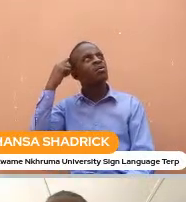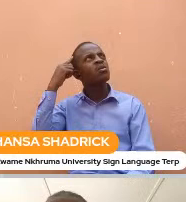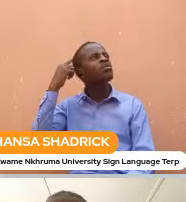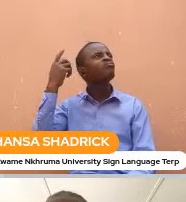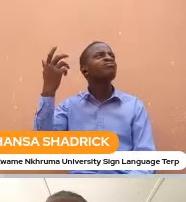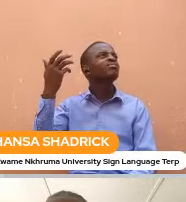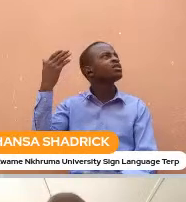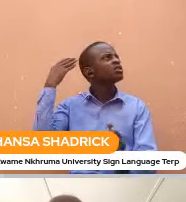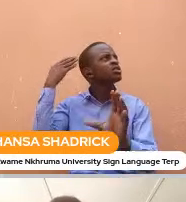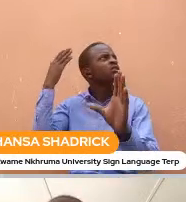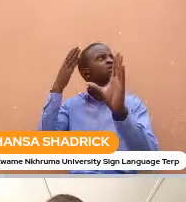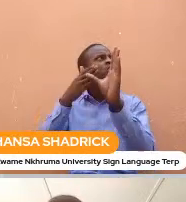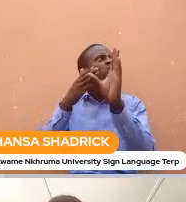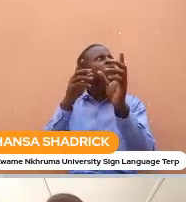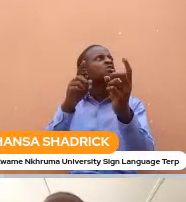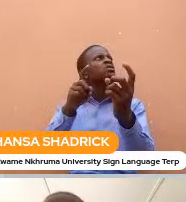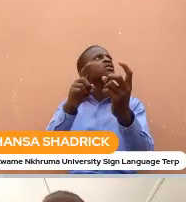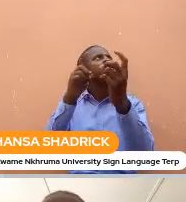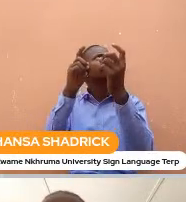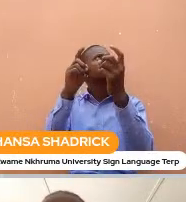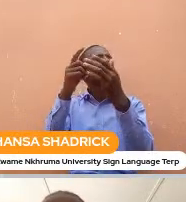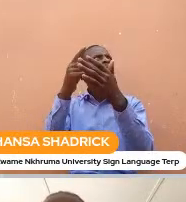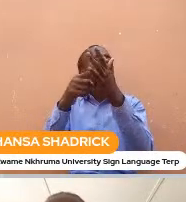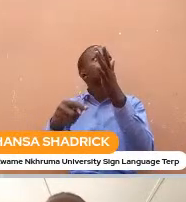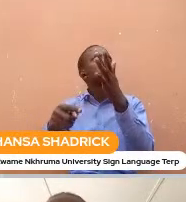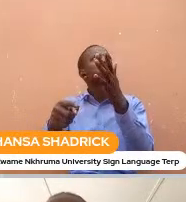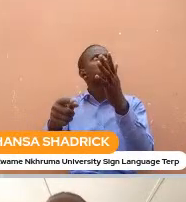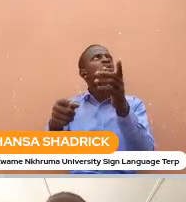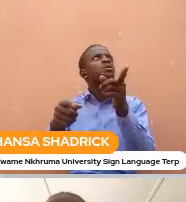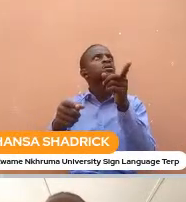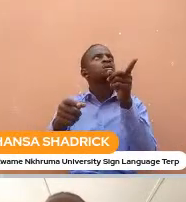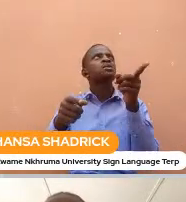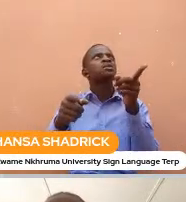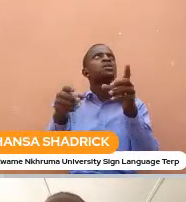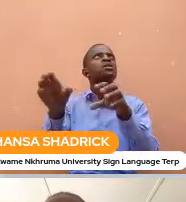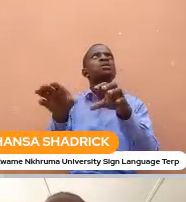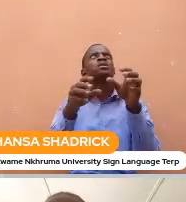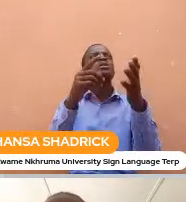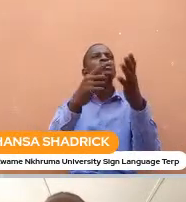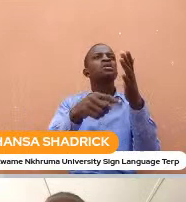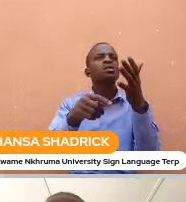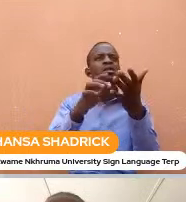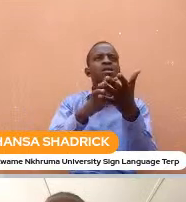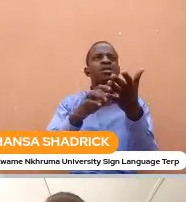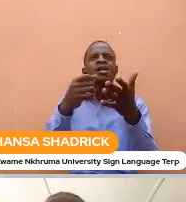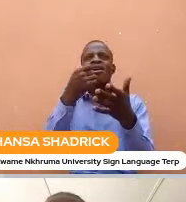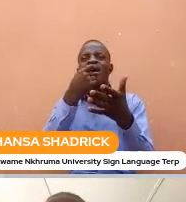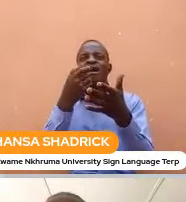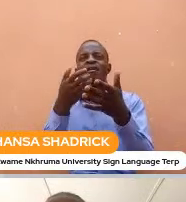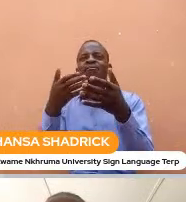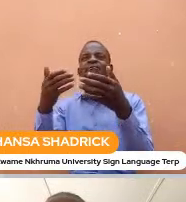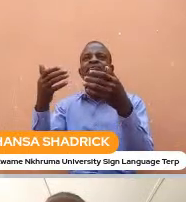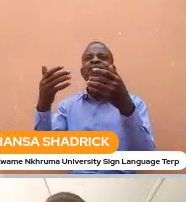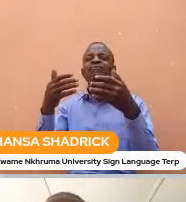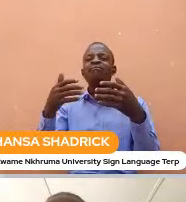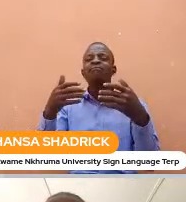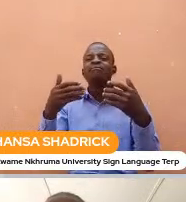effect that, when you use a contraceptive and it goes bad, for a lack of a better